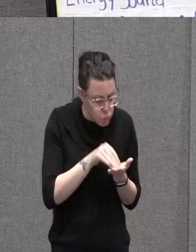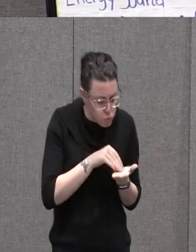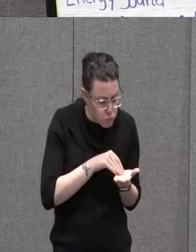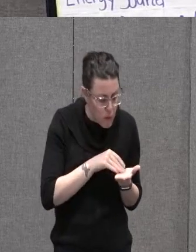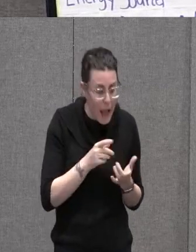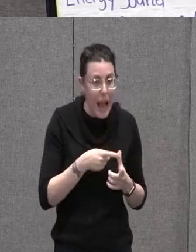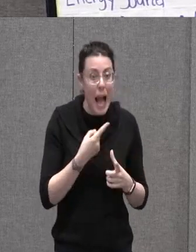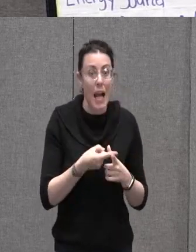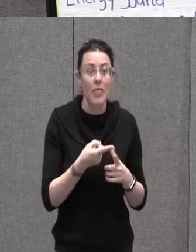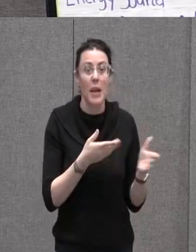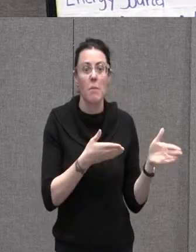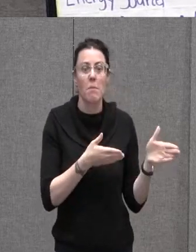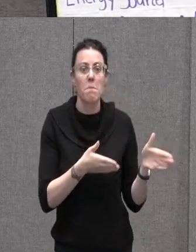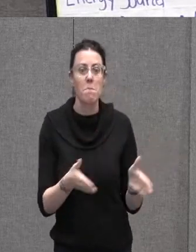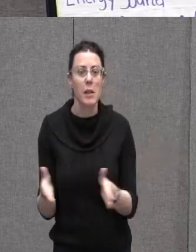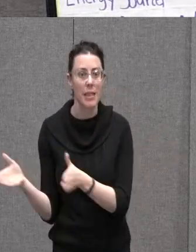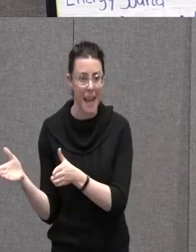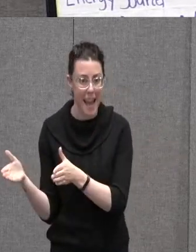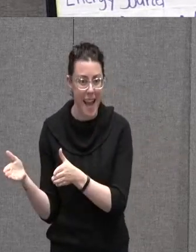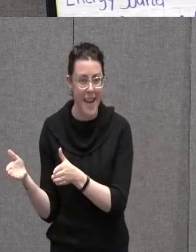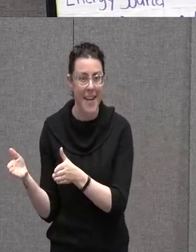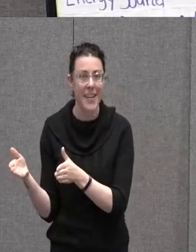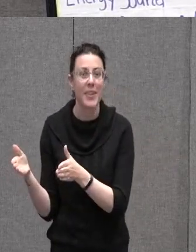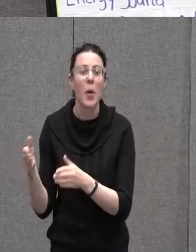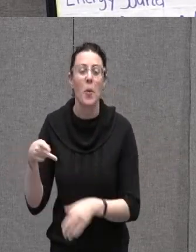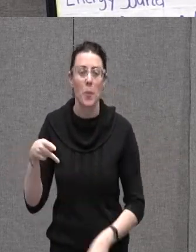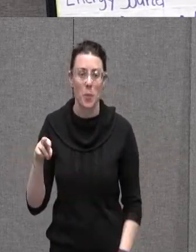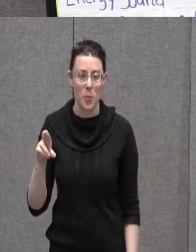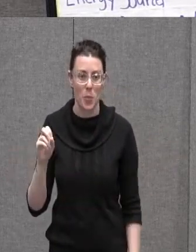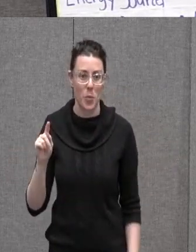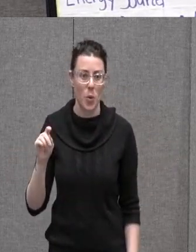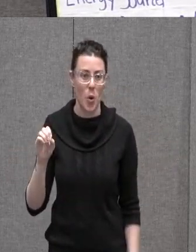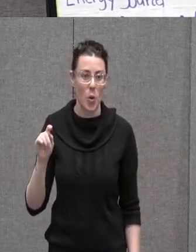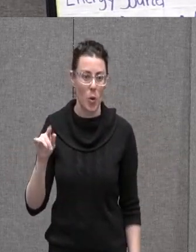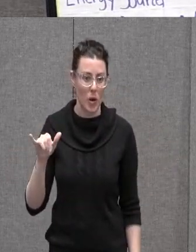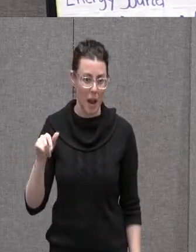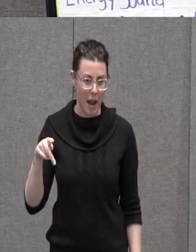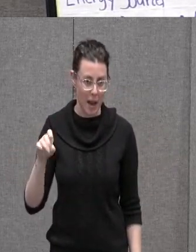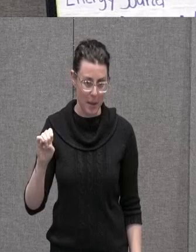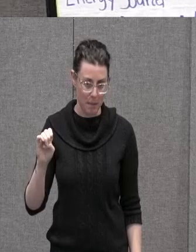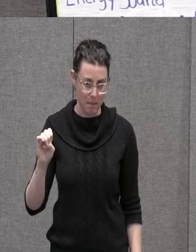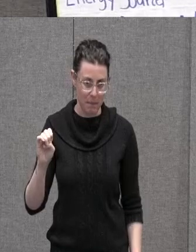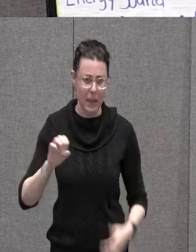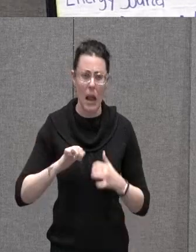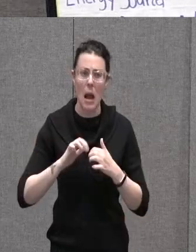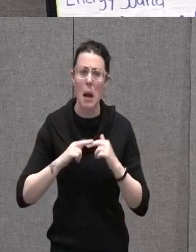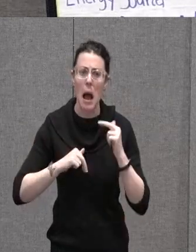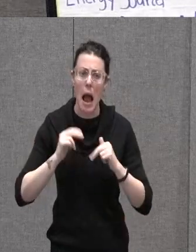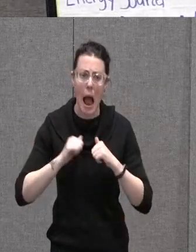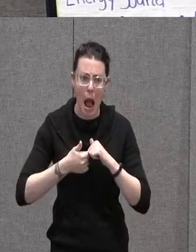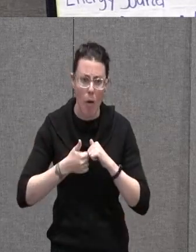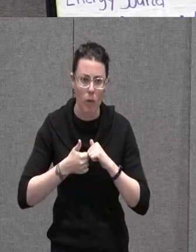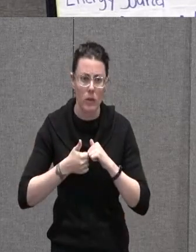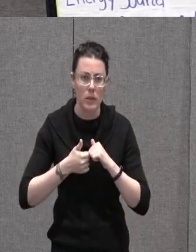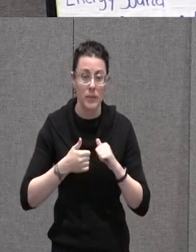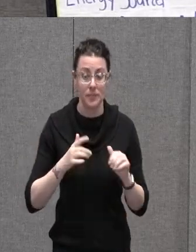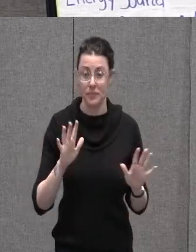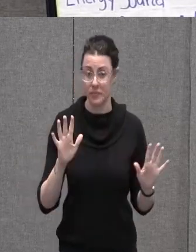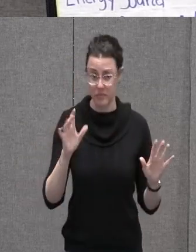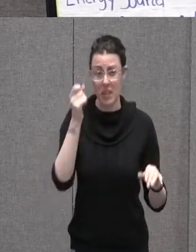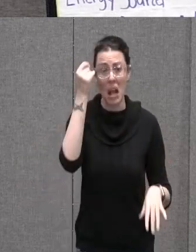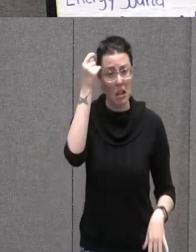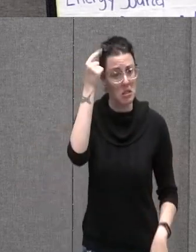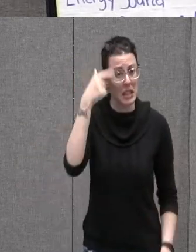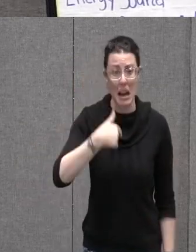on how your prototype is going to be put together. Now, I'm not challenging you to build a full working